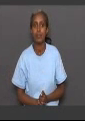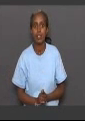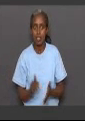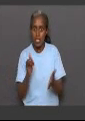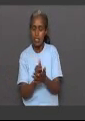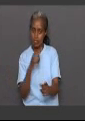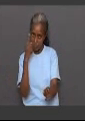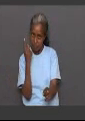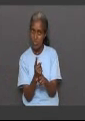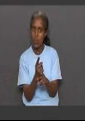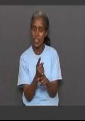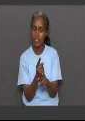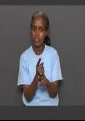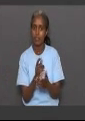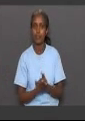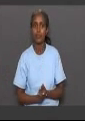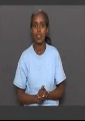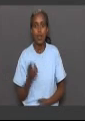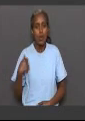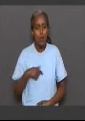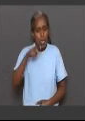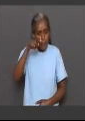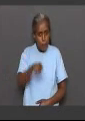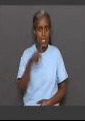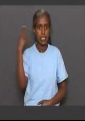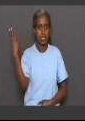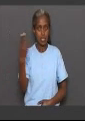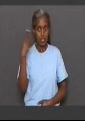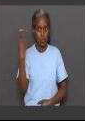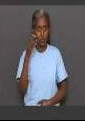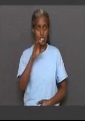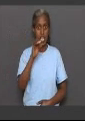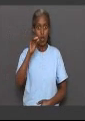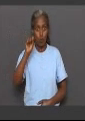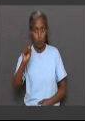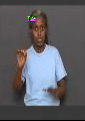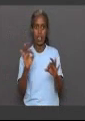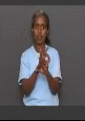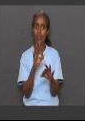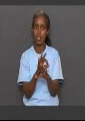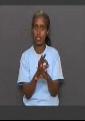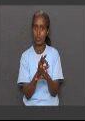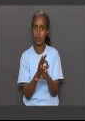That is correct. We must use the cosine function.